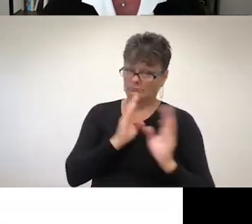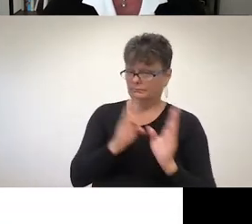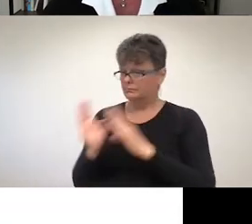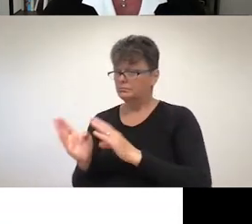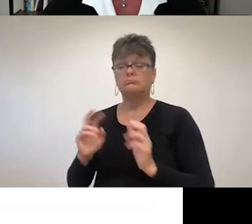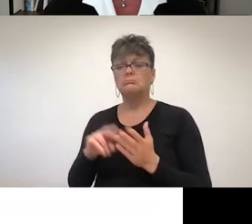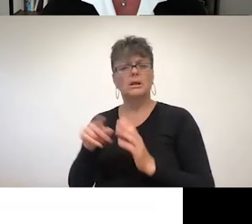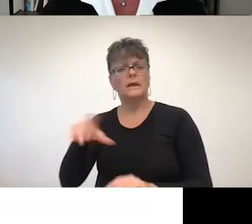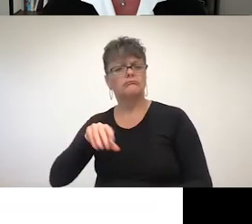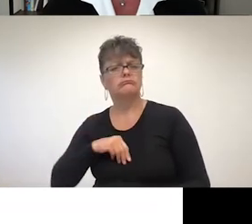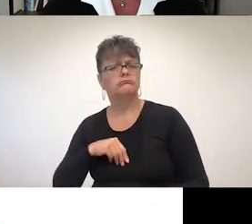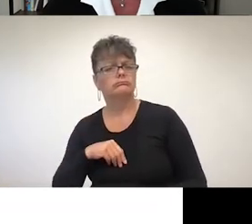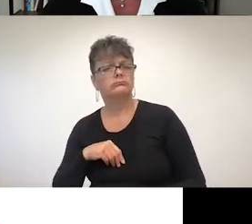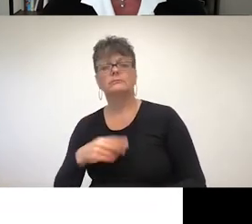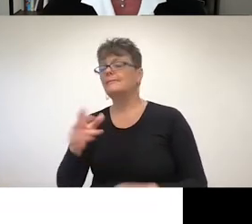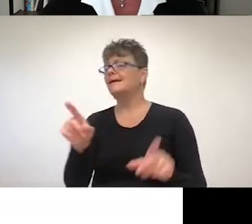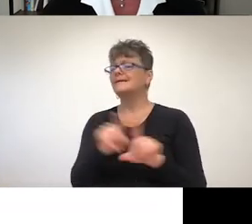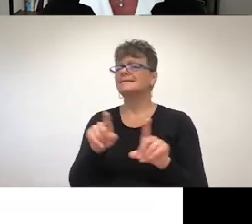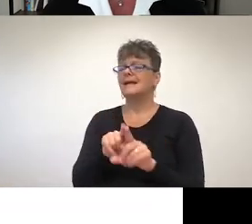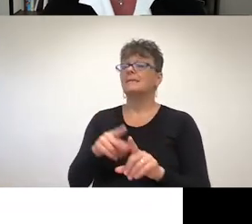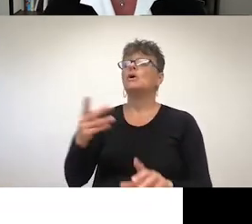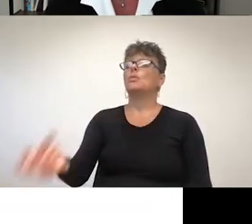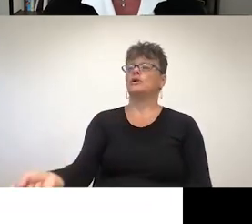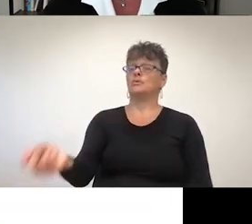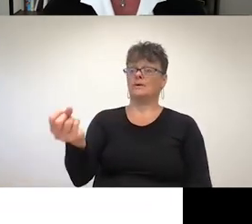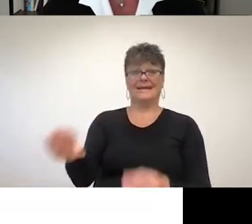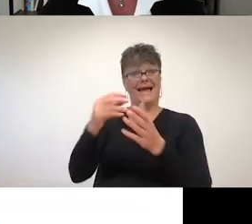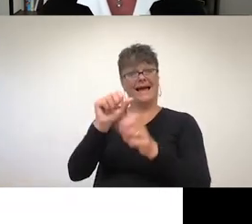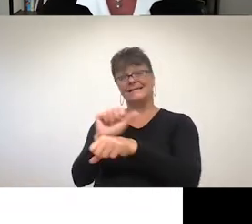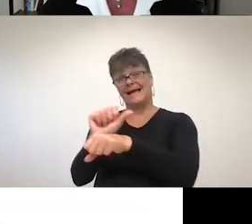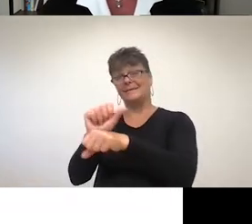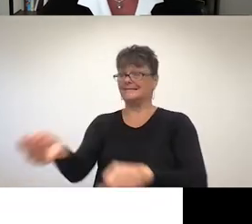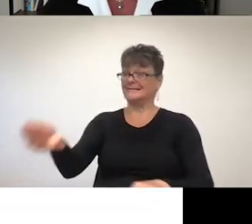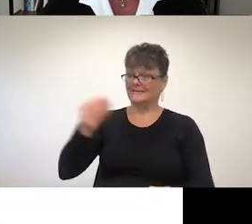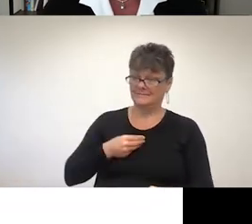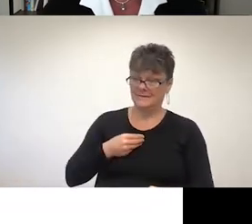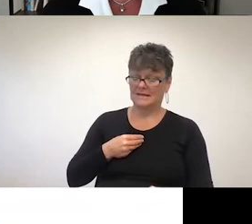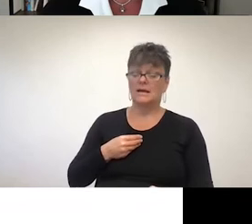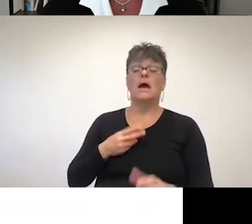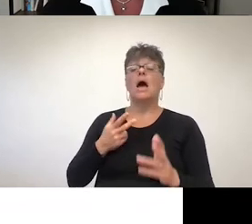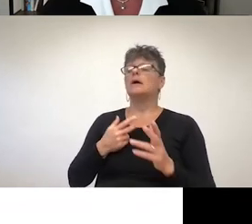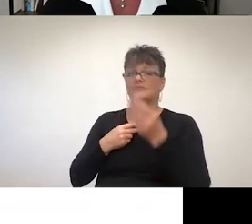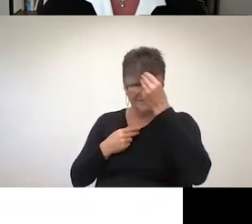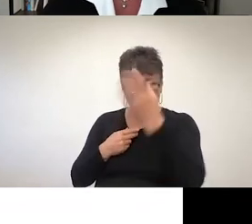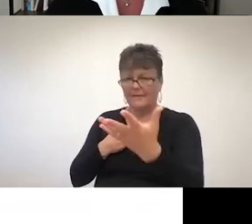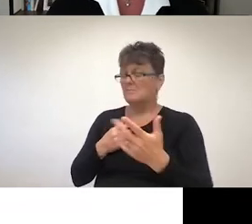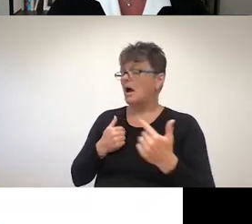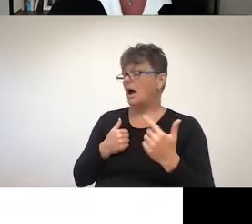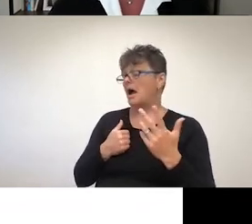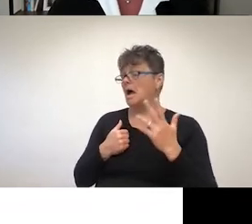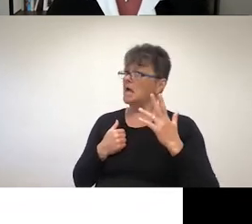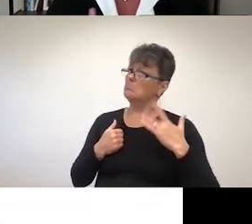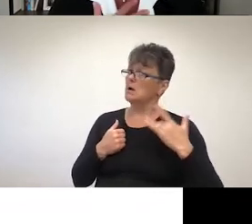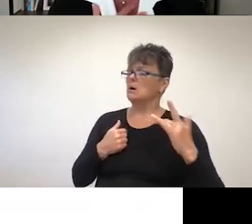returning timeframe. Typically, I return assignments within 3 days or 1 week, whatever it might be, just tell them. And by